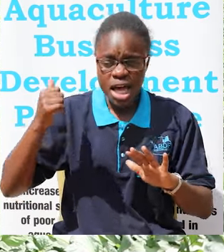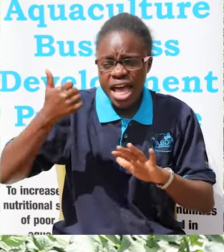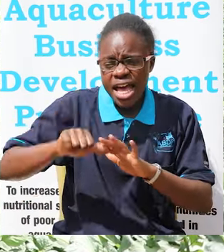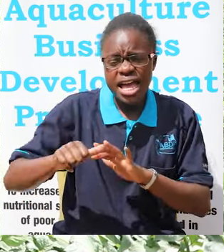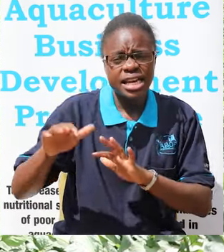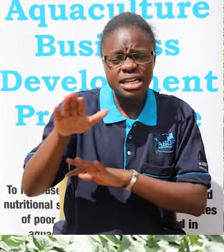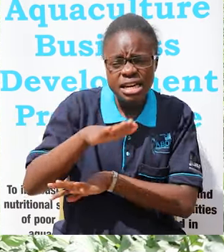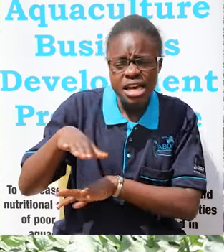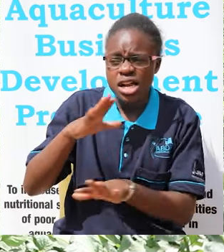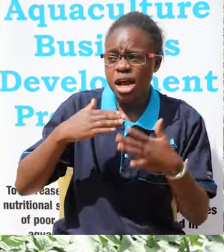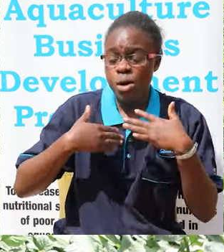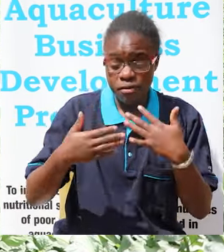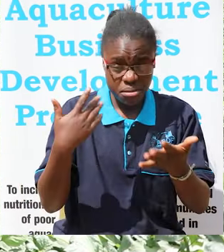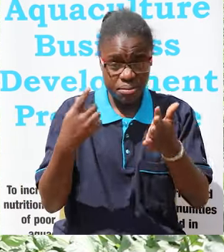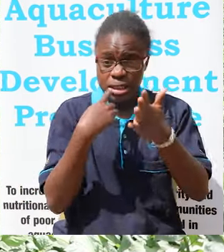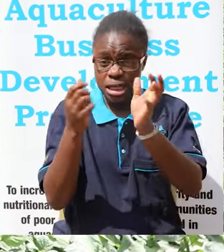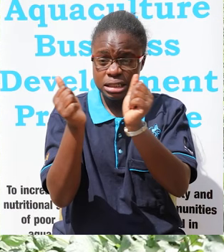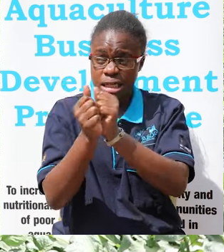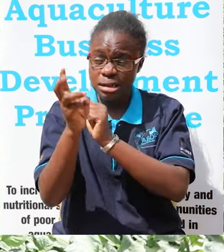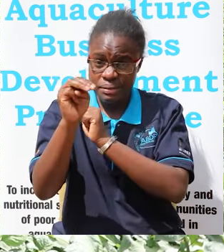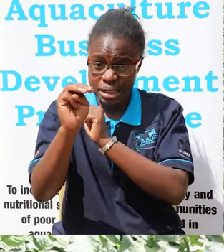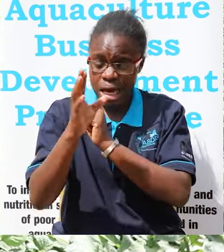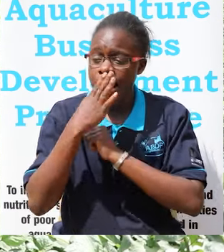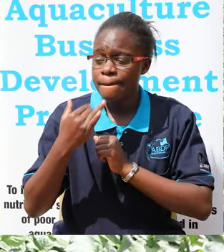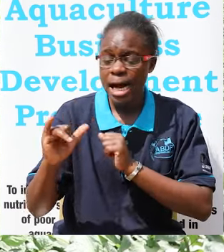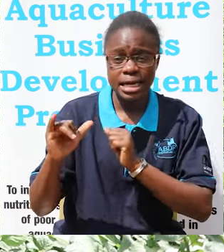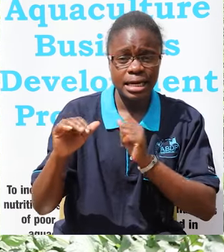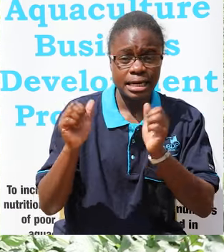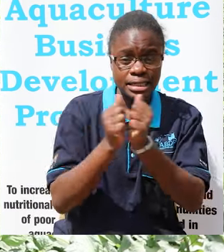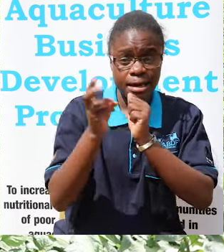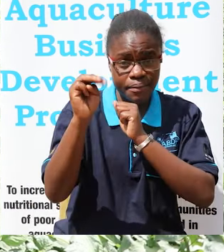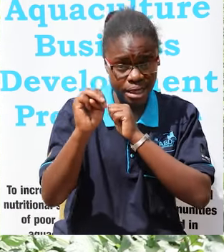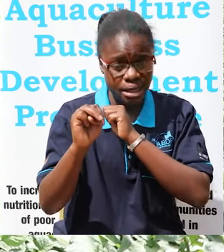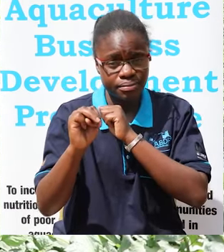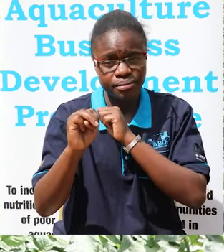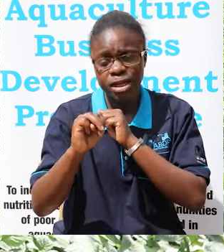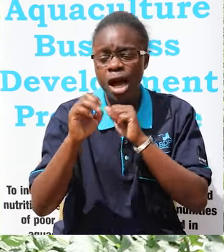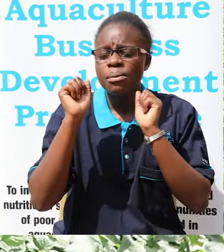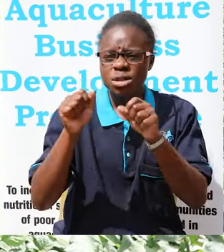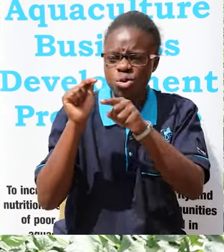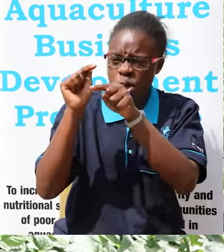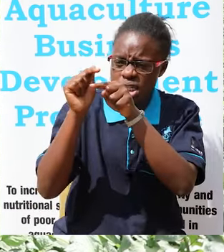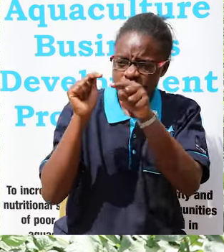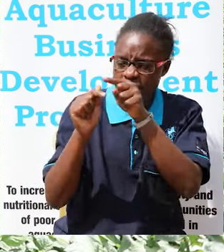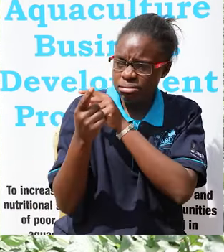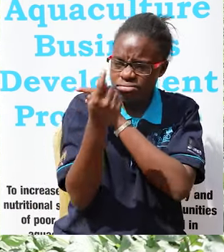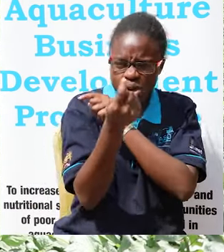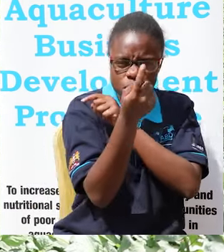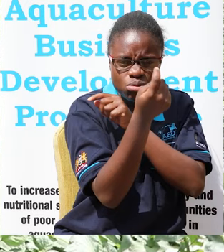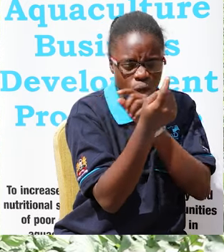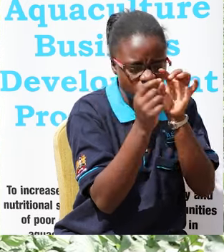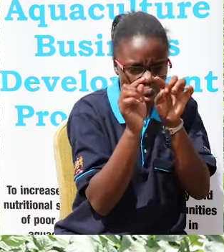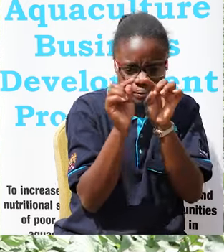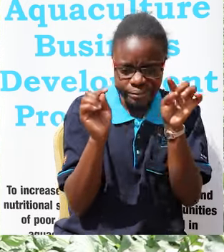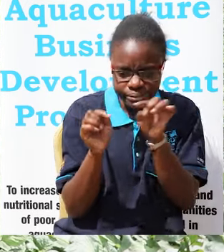space somebody has, even if it's 10 meters by 10 meters, it is important that you subdivide that space into micro